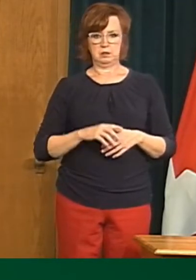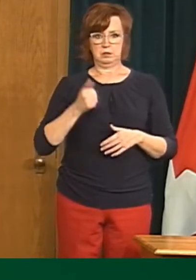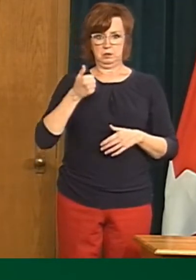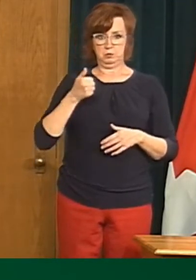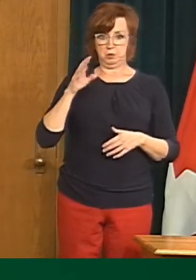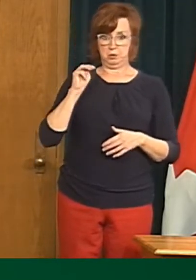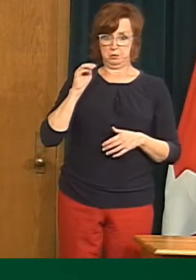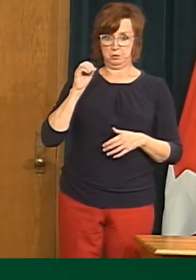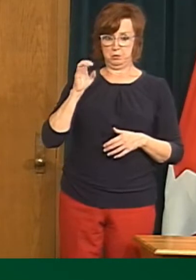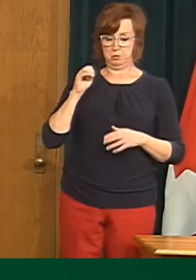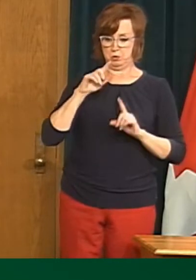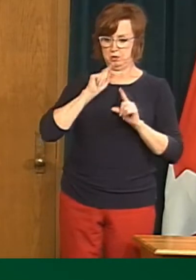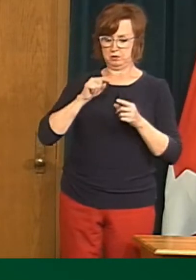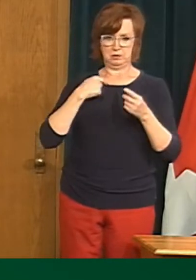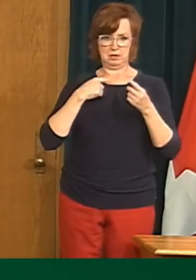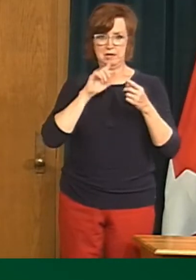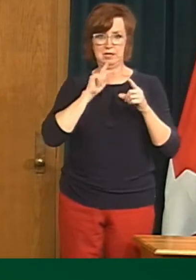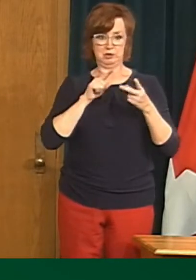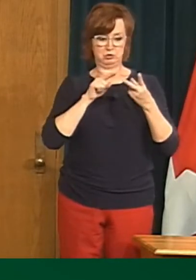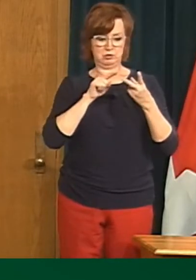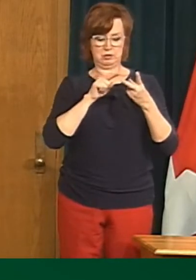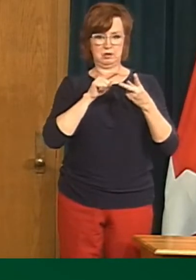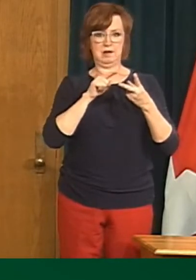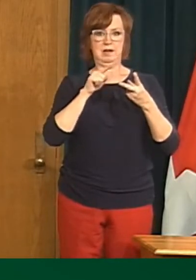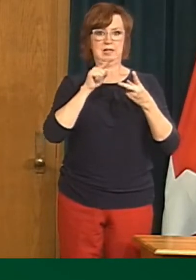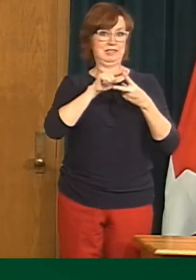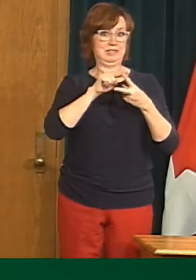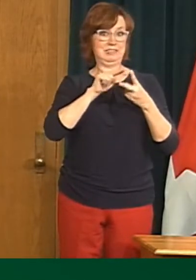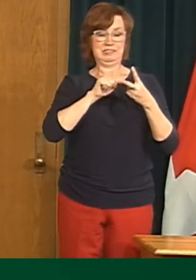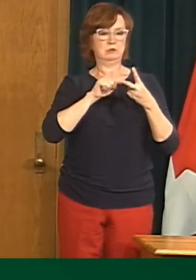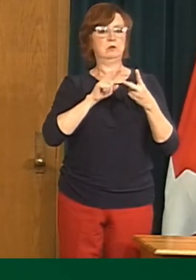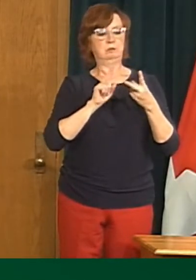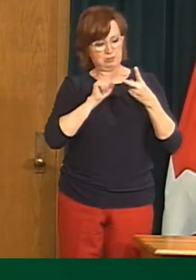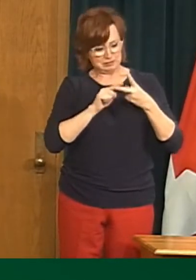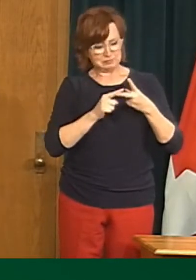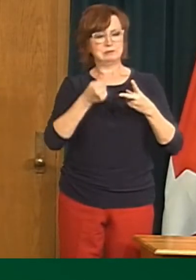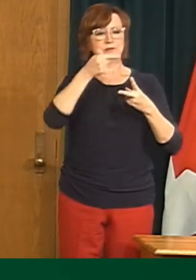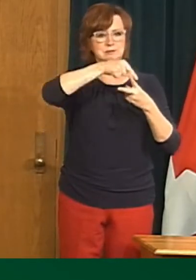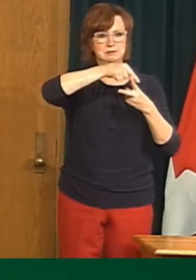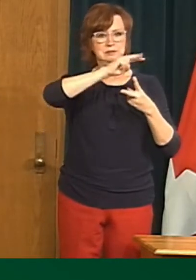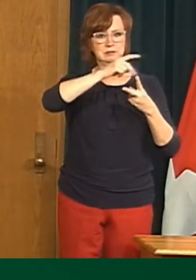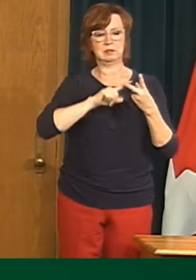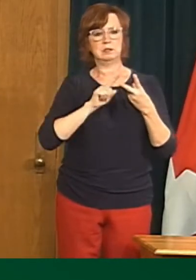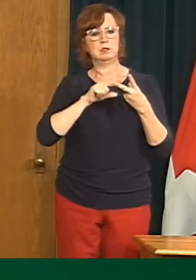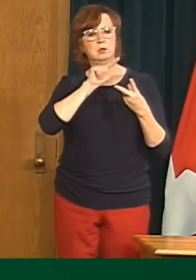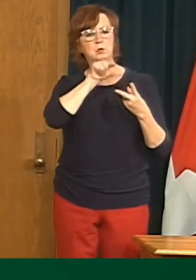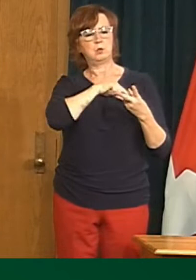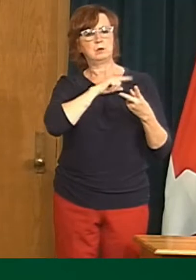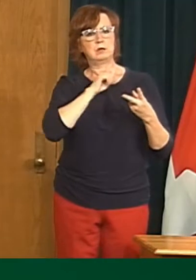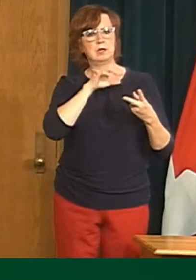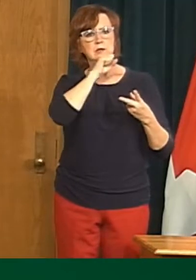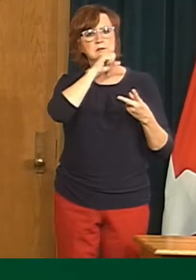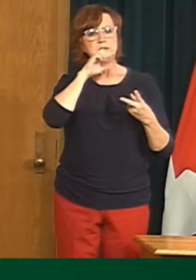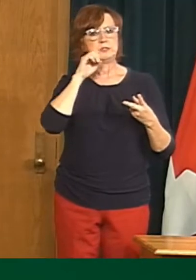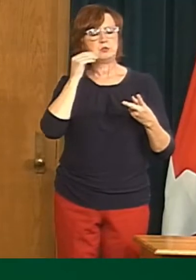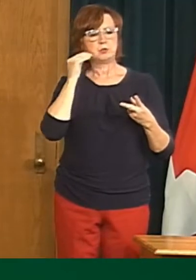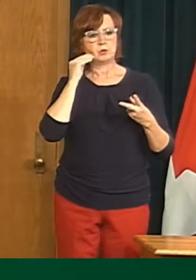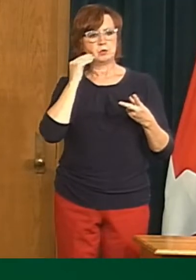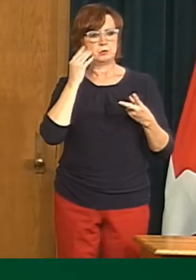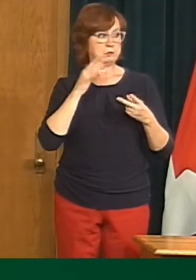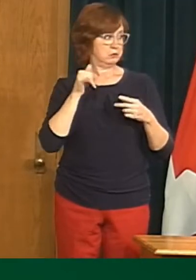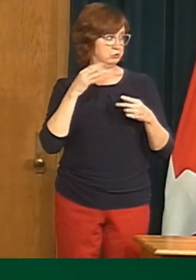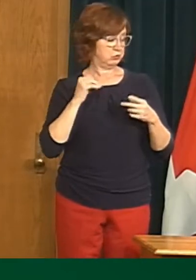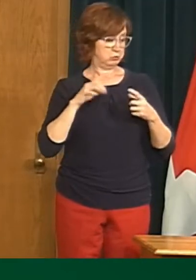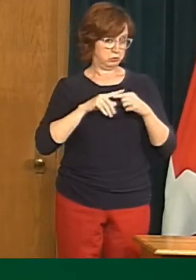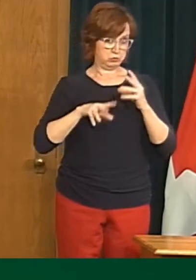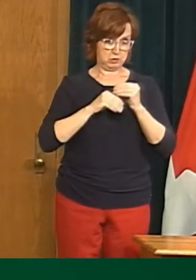foremost, I'll answer them in reverse with the second one first. The quality of our seniors' home. Jim, you may have something to add on this